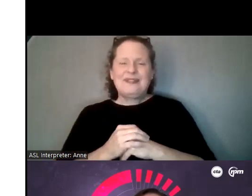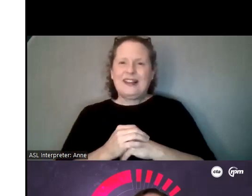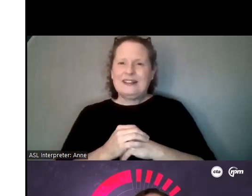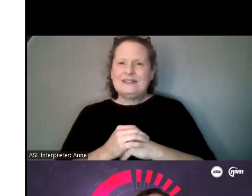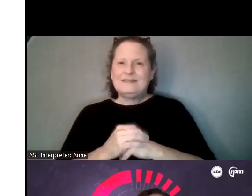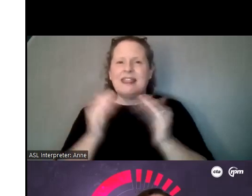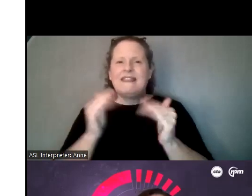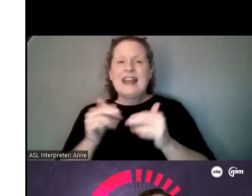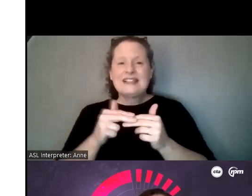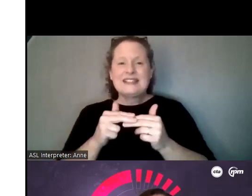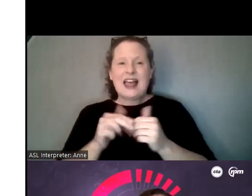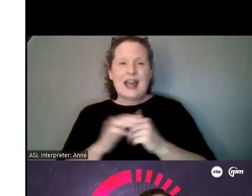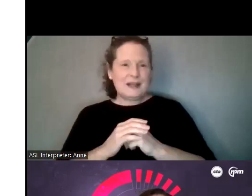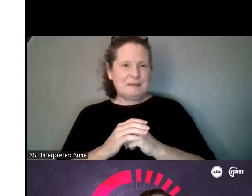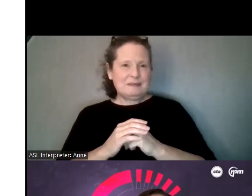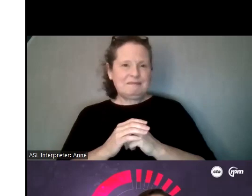Next slide.